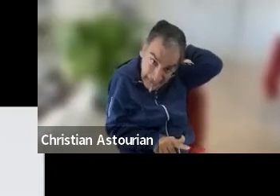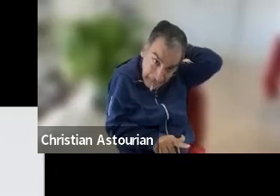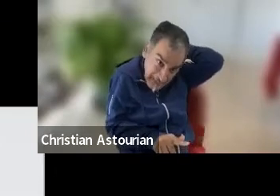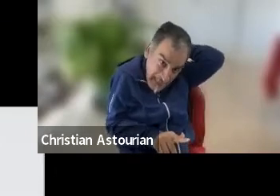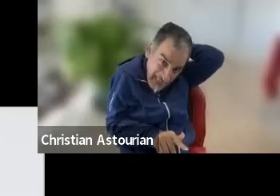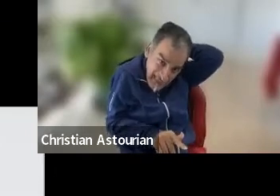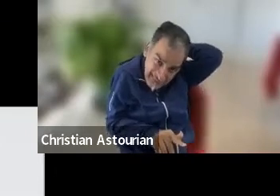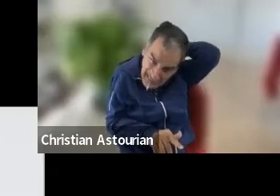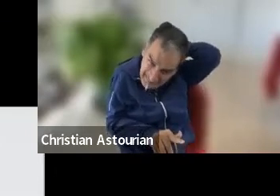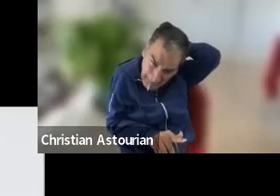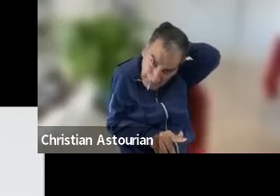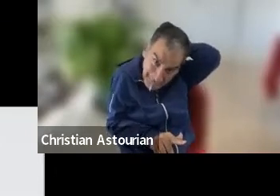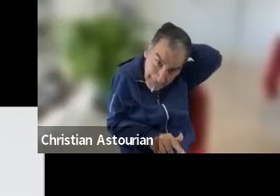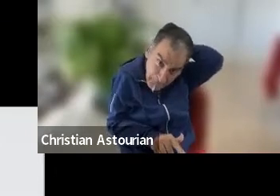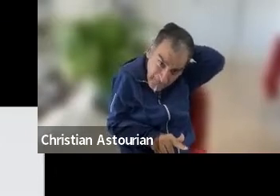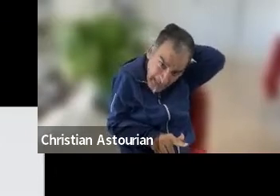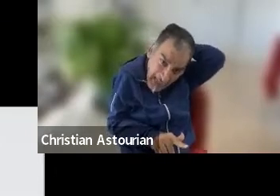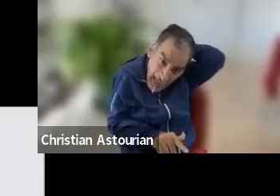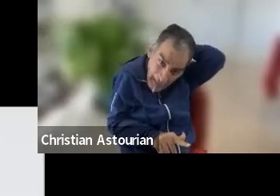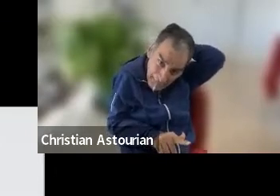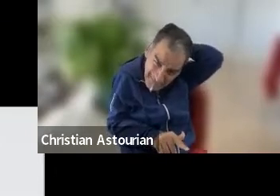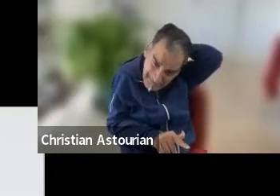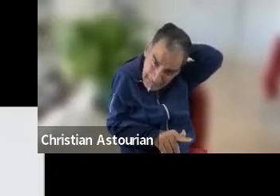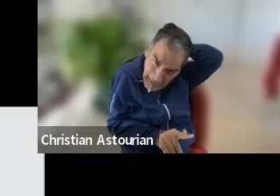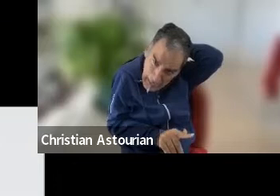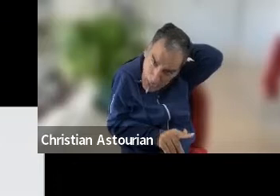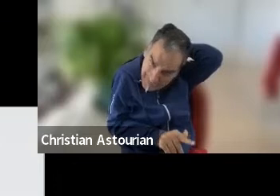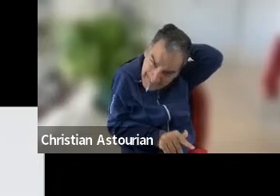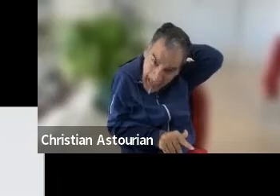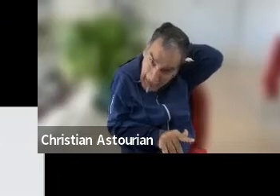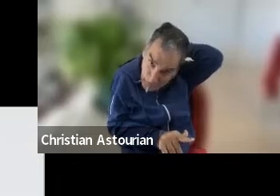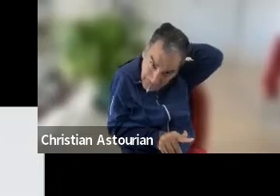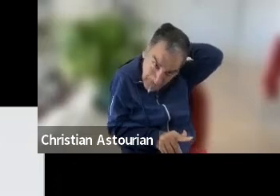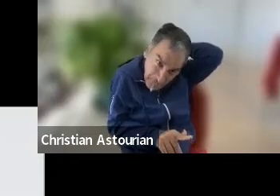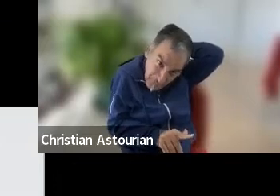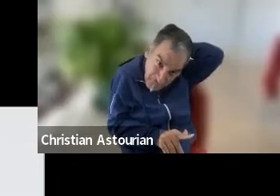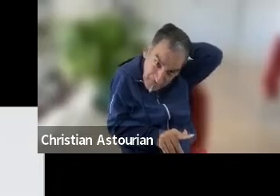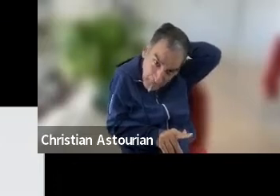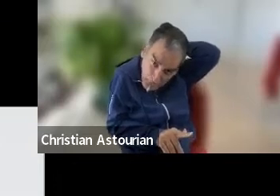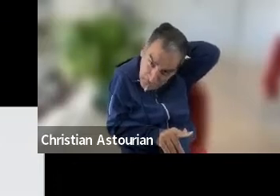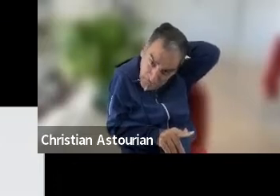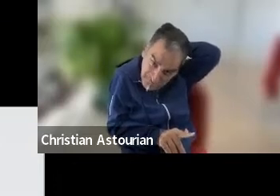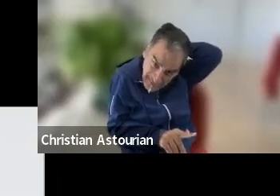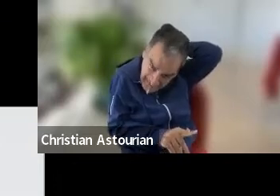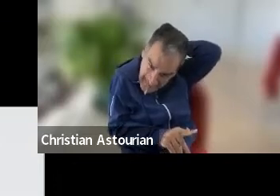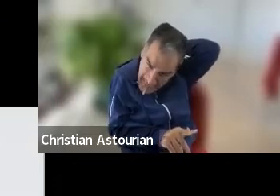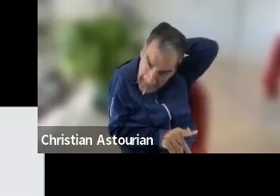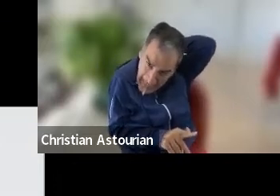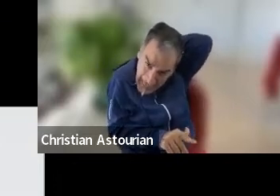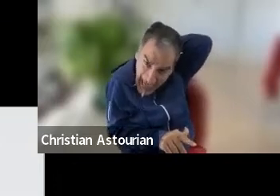resilient, and that some people have been in lockdown for most of